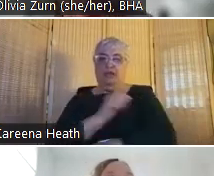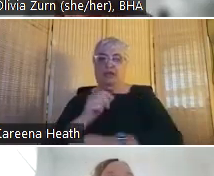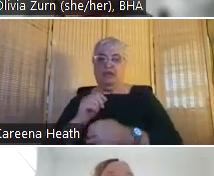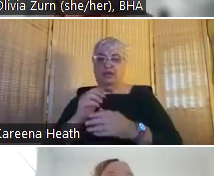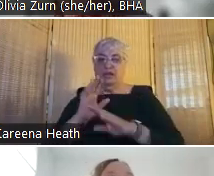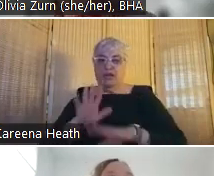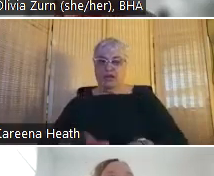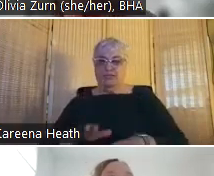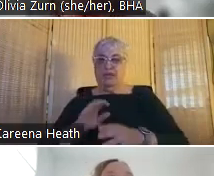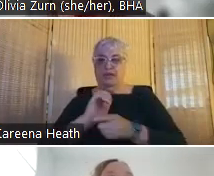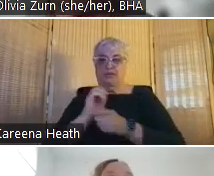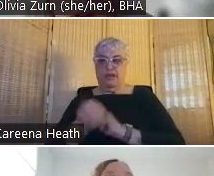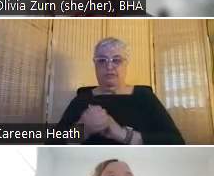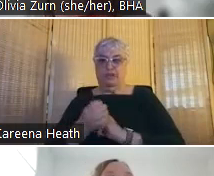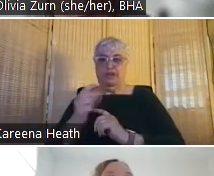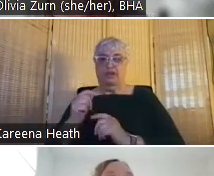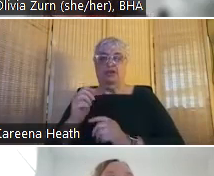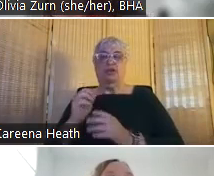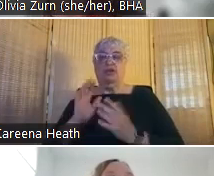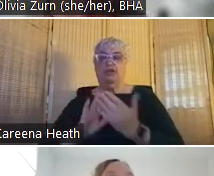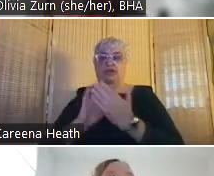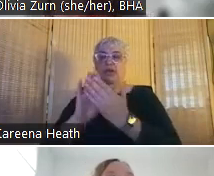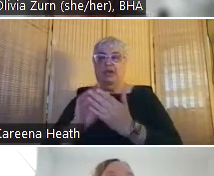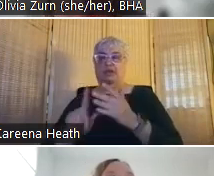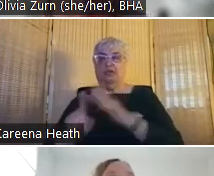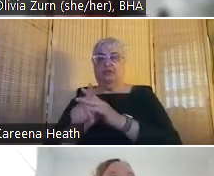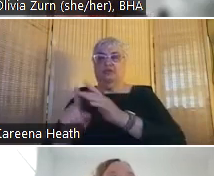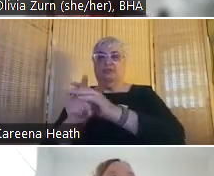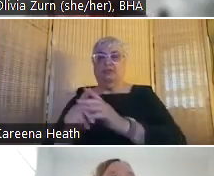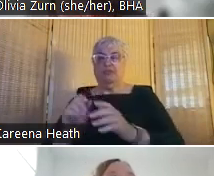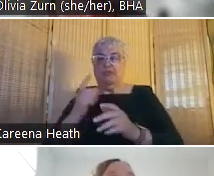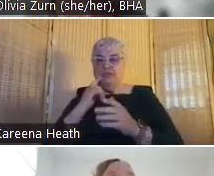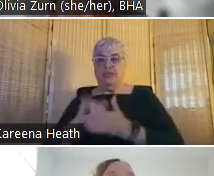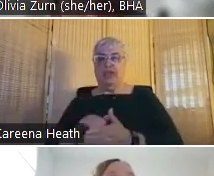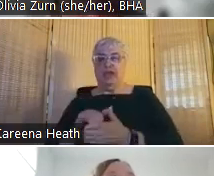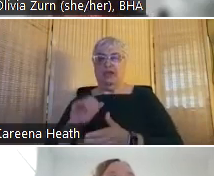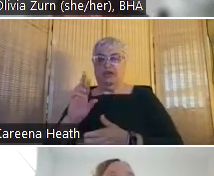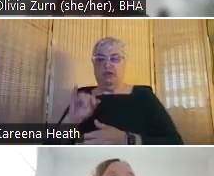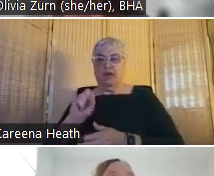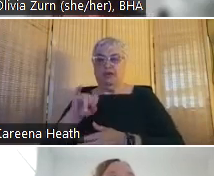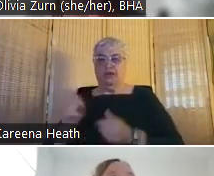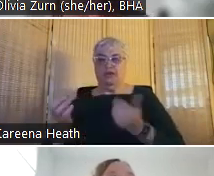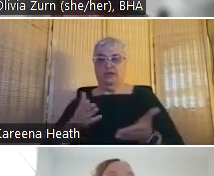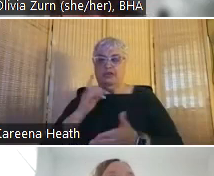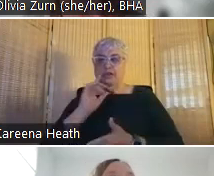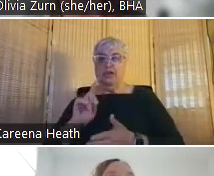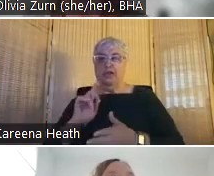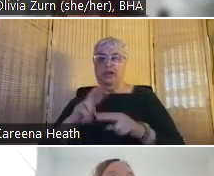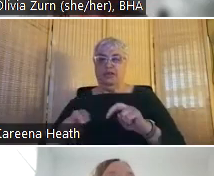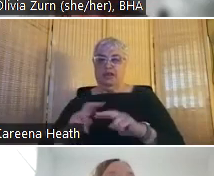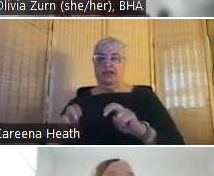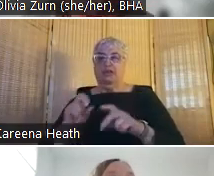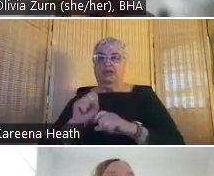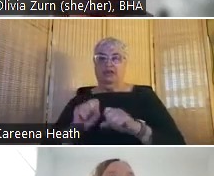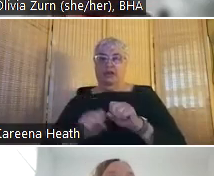calming environment to address precipitating factors to the crisis. Services shall include assessment, structure,